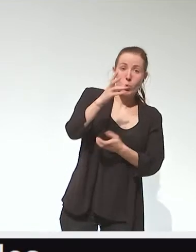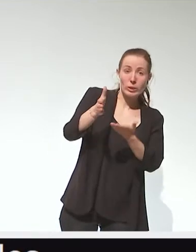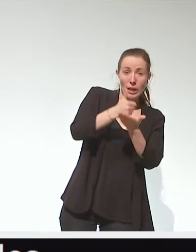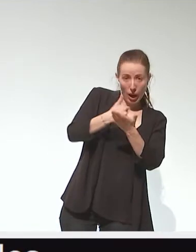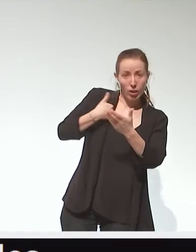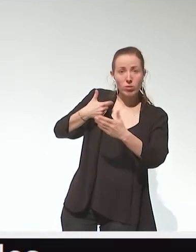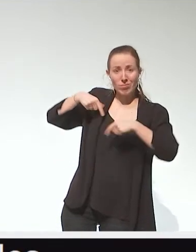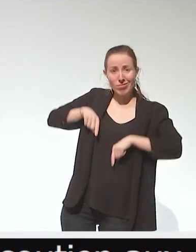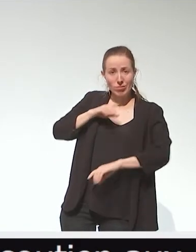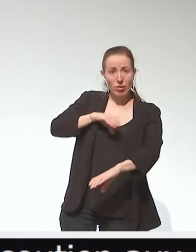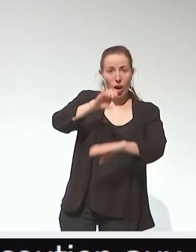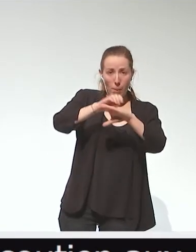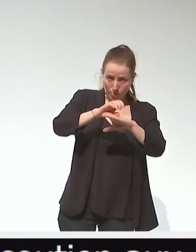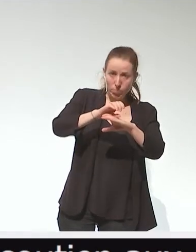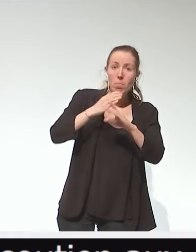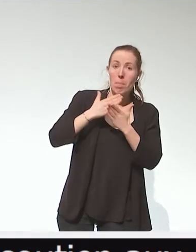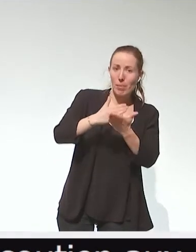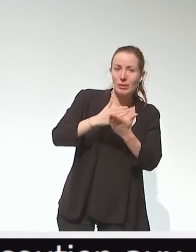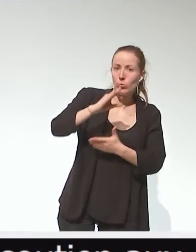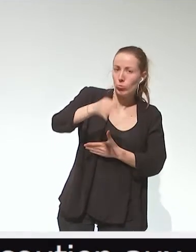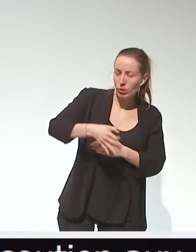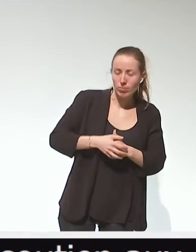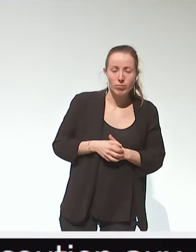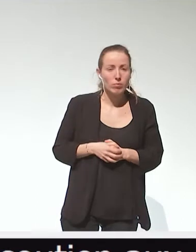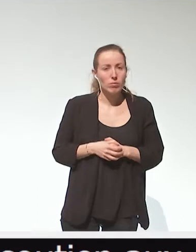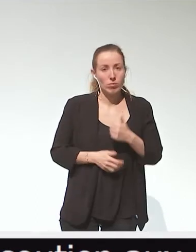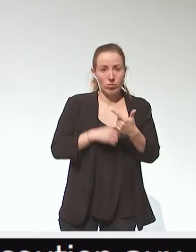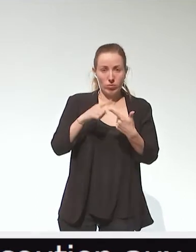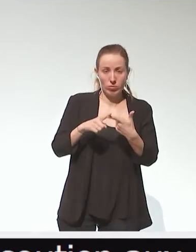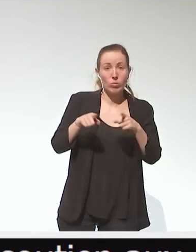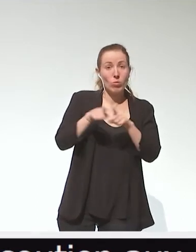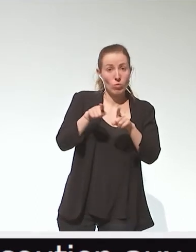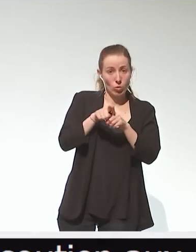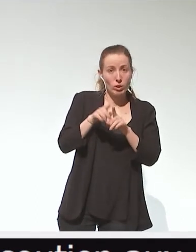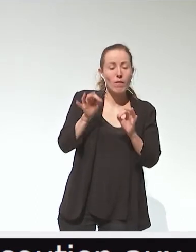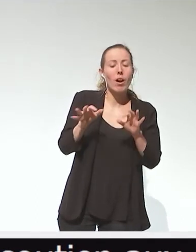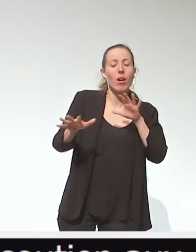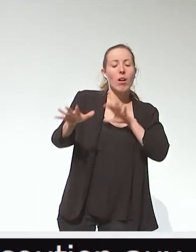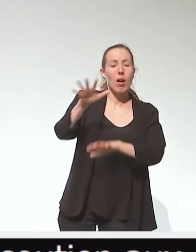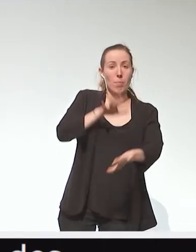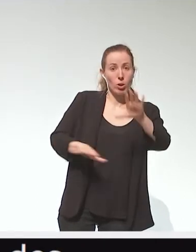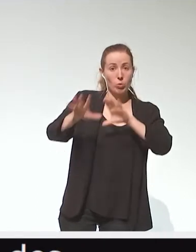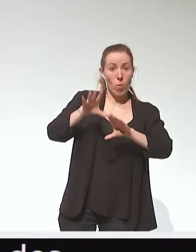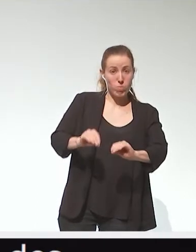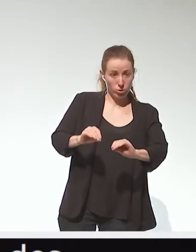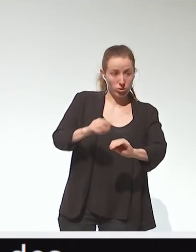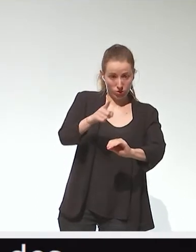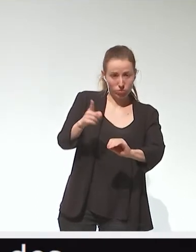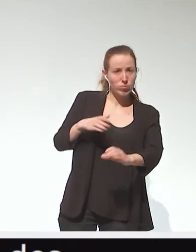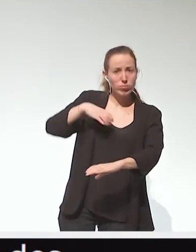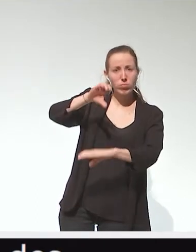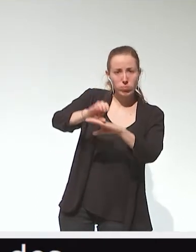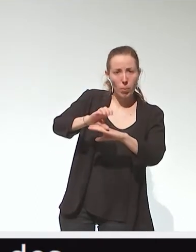There is contributions made to disabled salaries, contributions also for